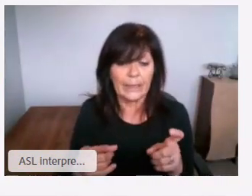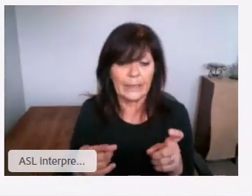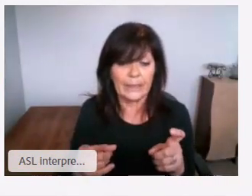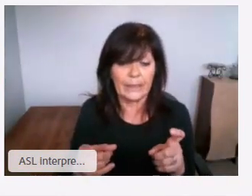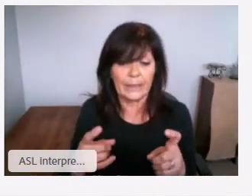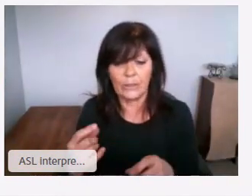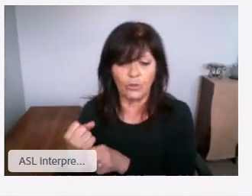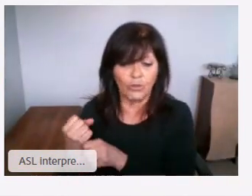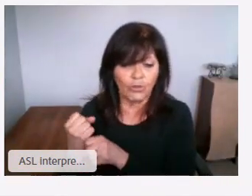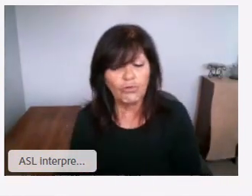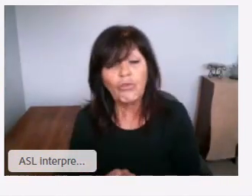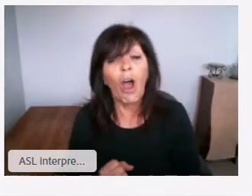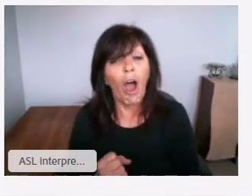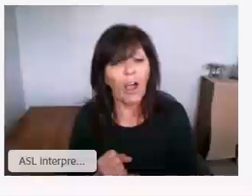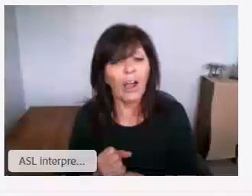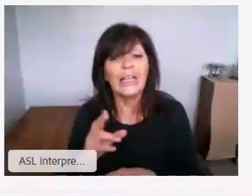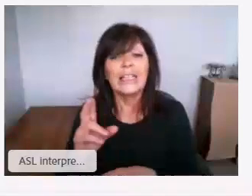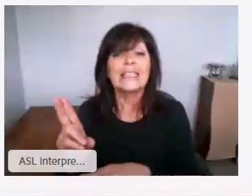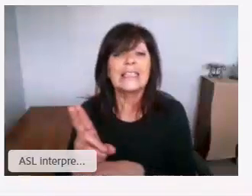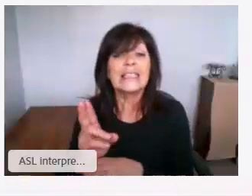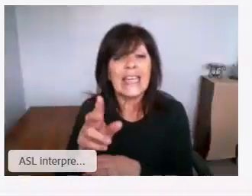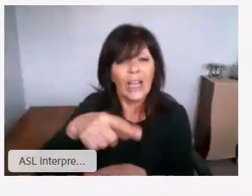strong stakeholder